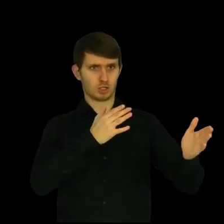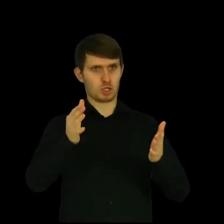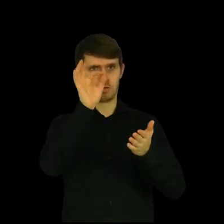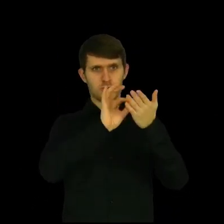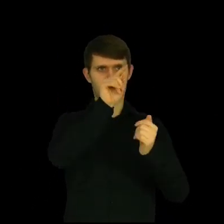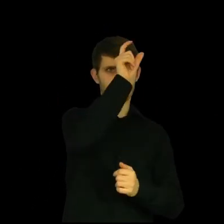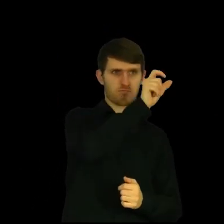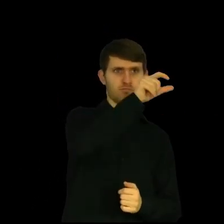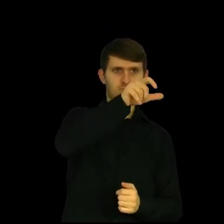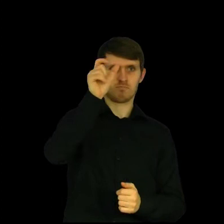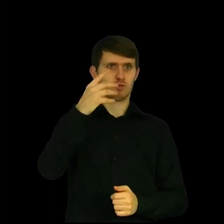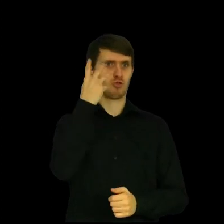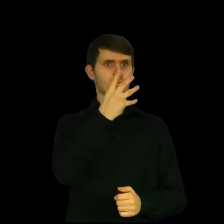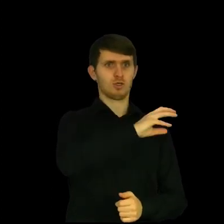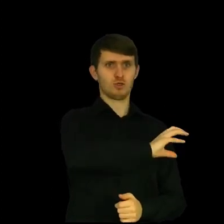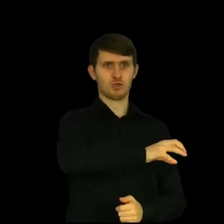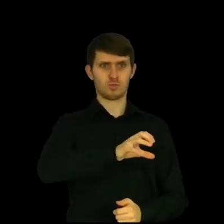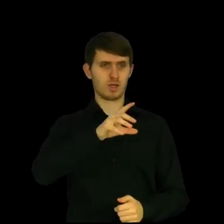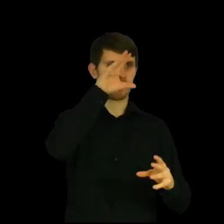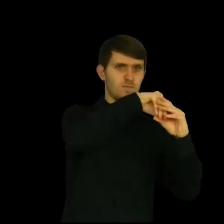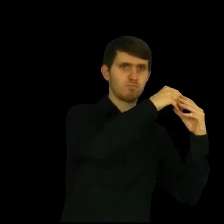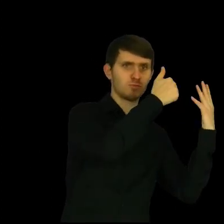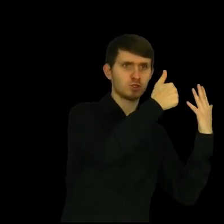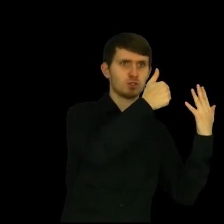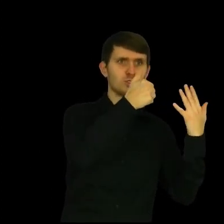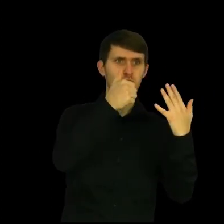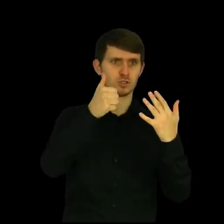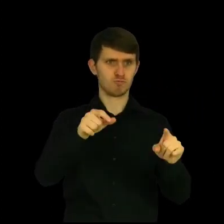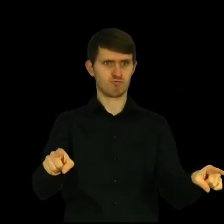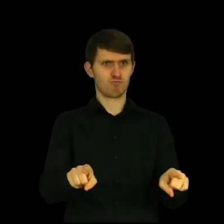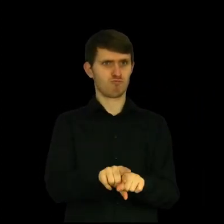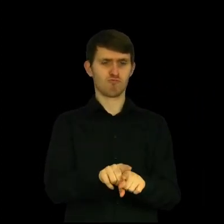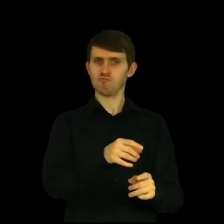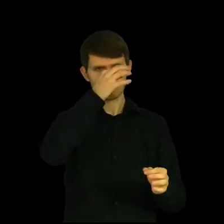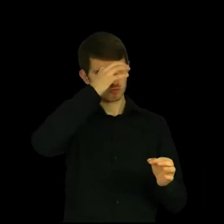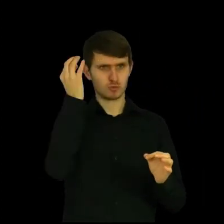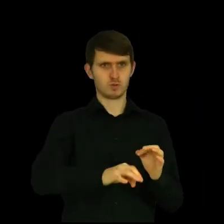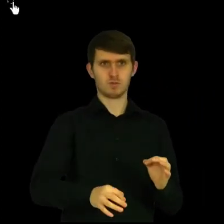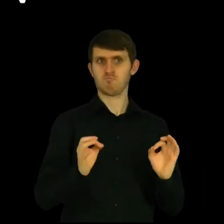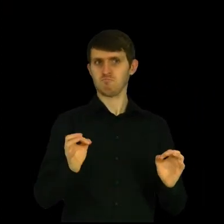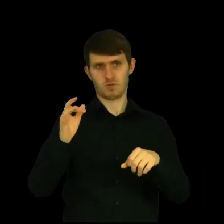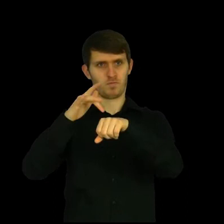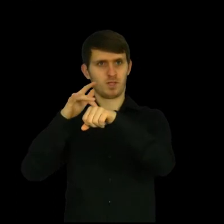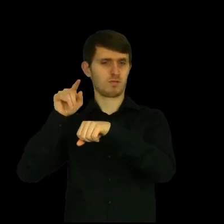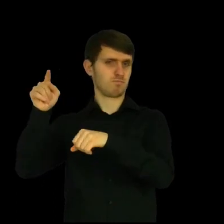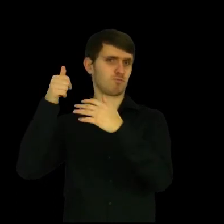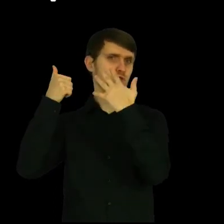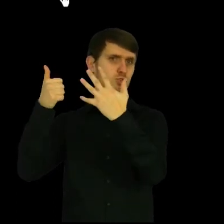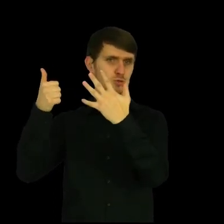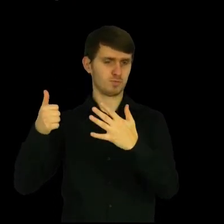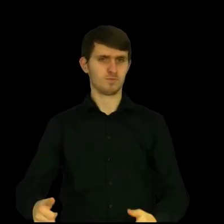into 4 equal groups, I've just drawn that. I have 4 equal groups, and in each group, I have 6.